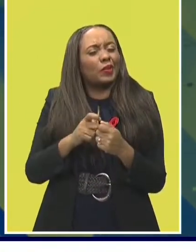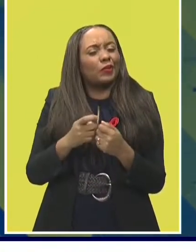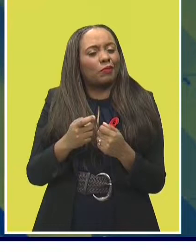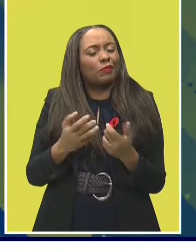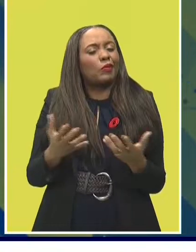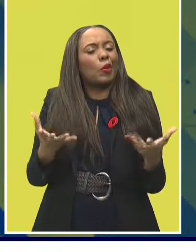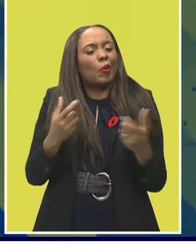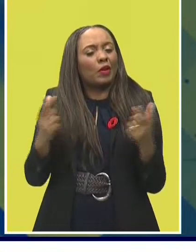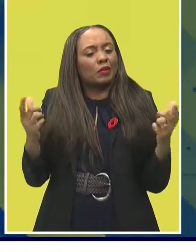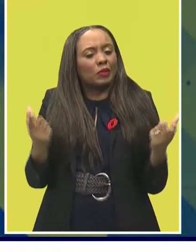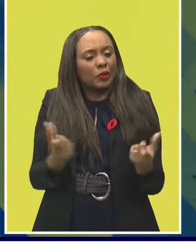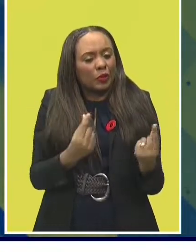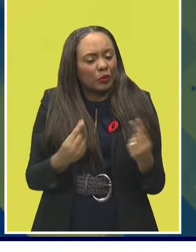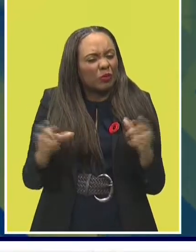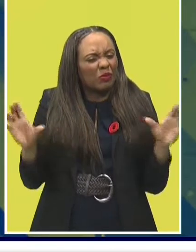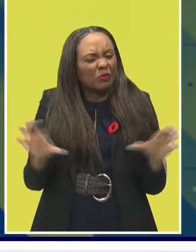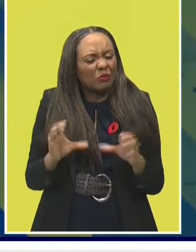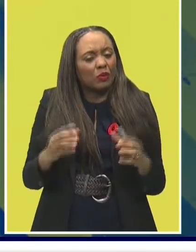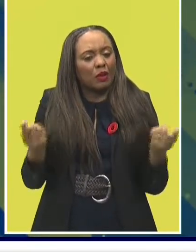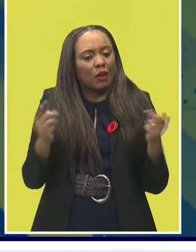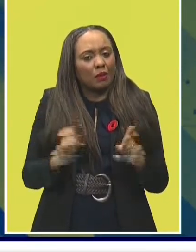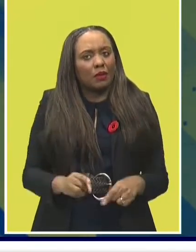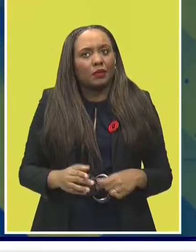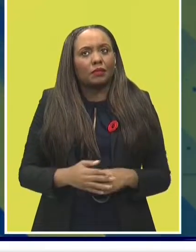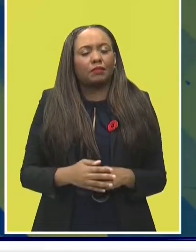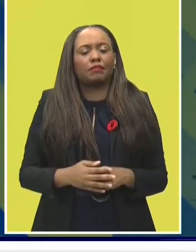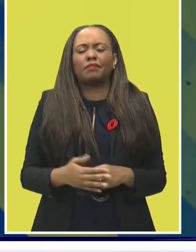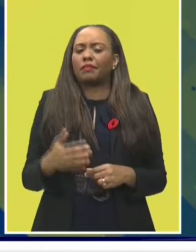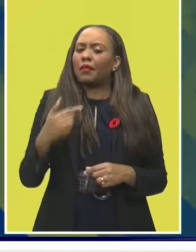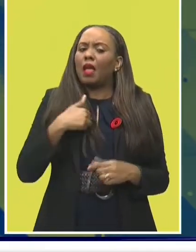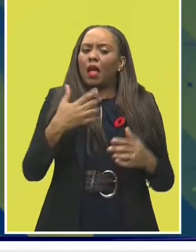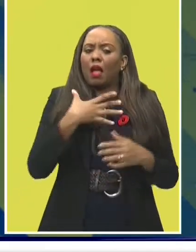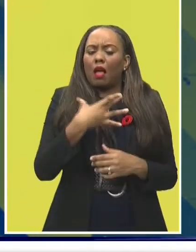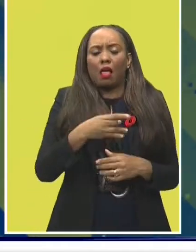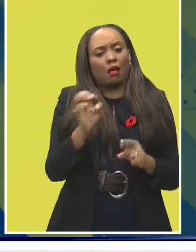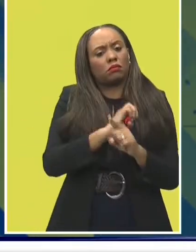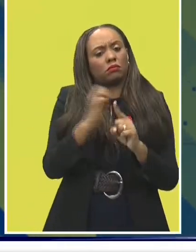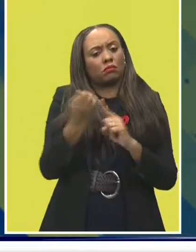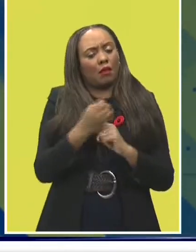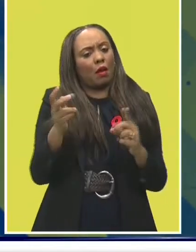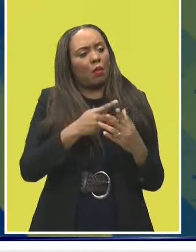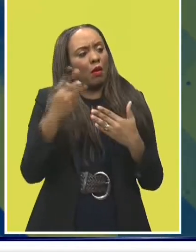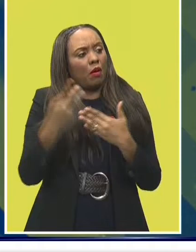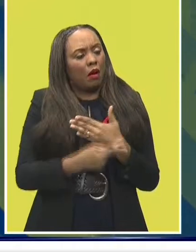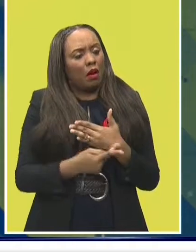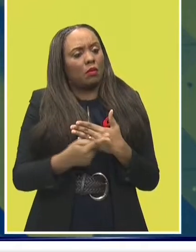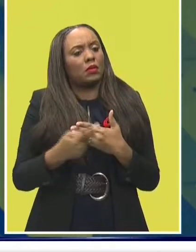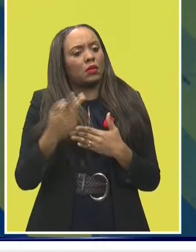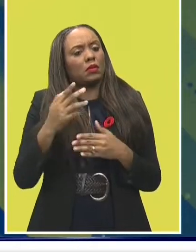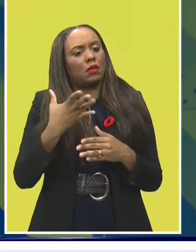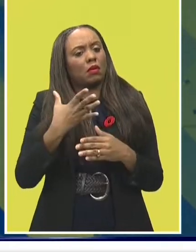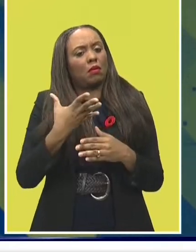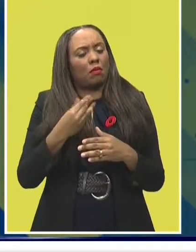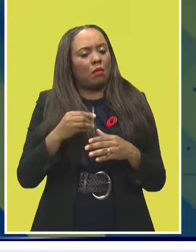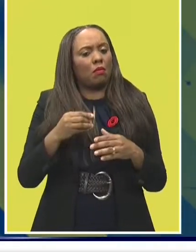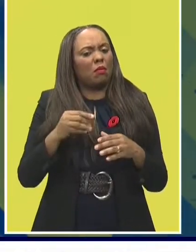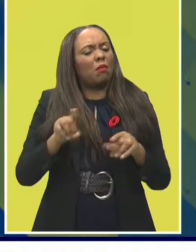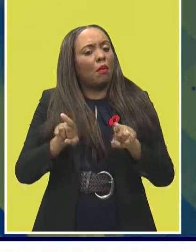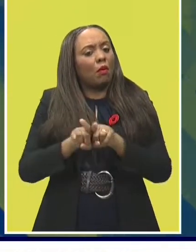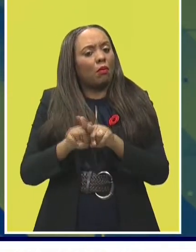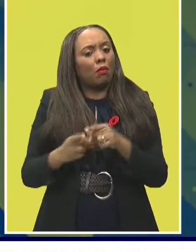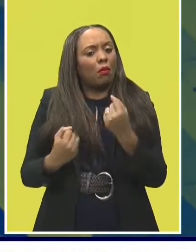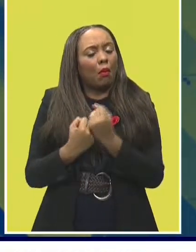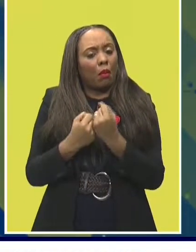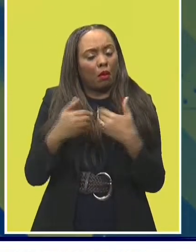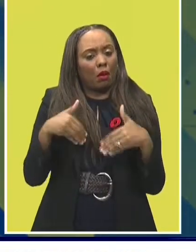immediately. I'm keen on environmental programs, climate change as well in the run-up to COP26, but also supporting the youth.